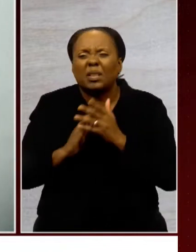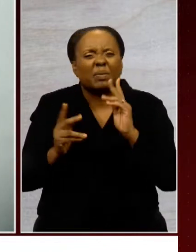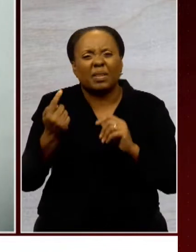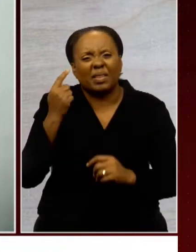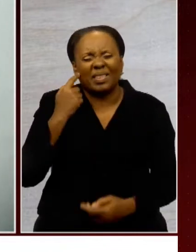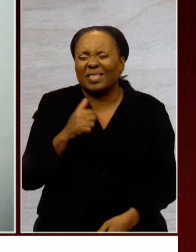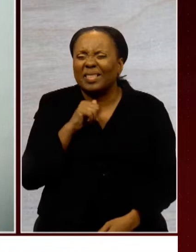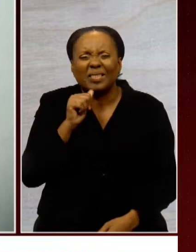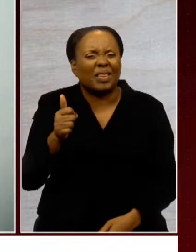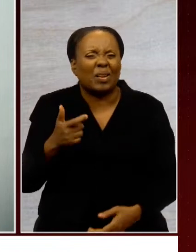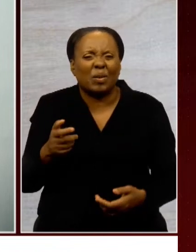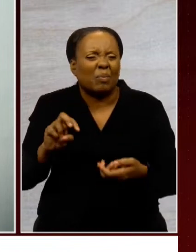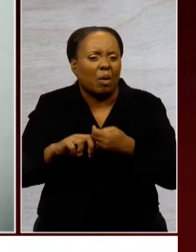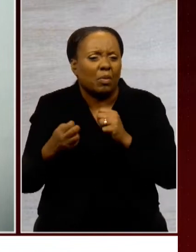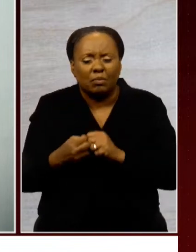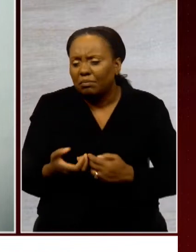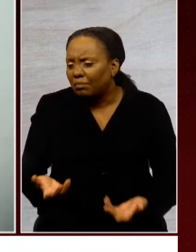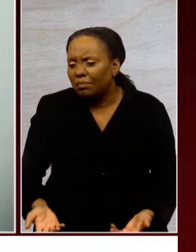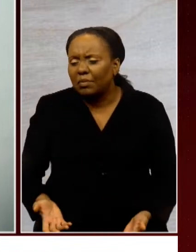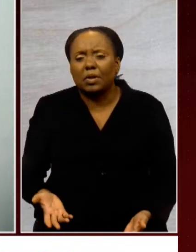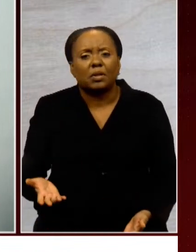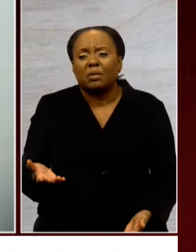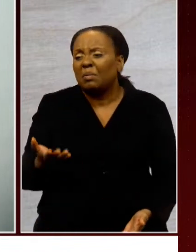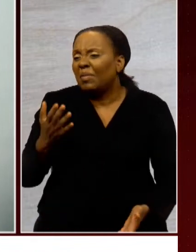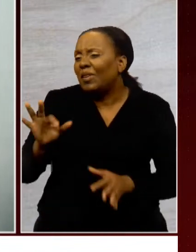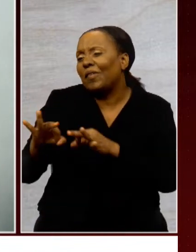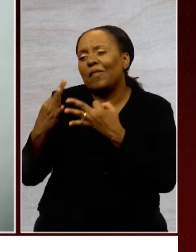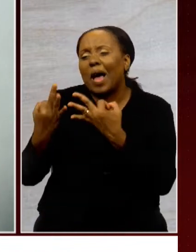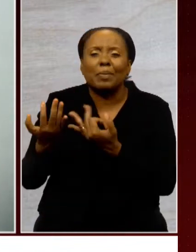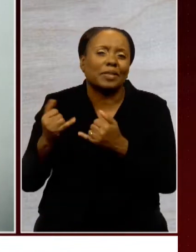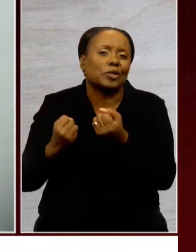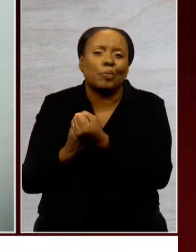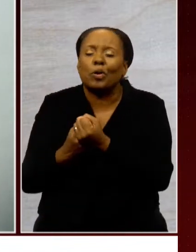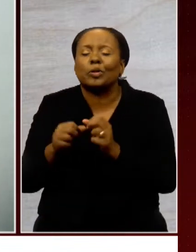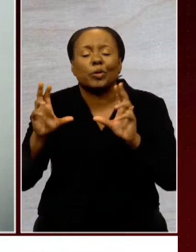not such a big deal. At least somebody looking out for you. But they're not looking out for you. They're looking out for themselves.